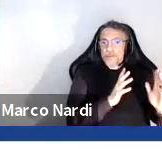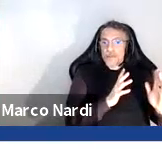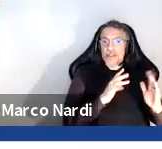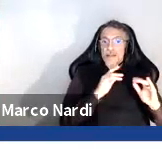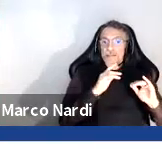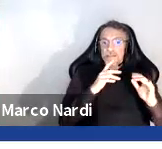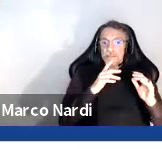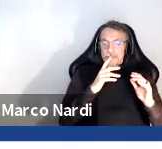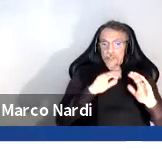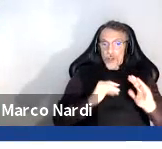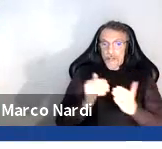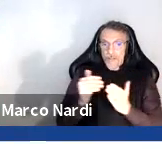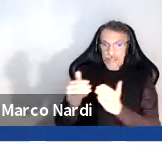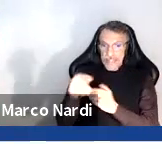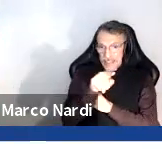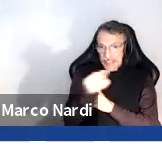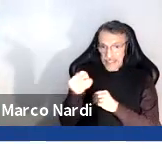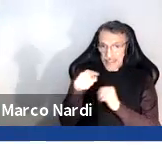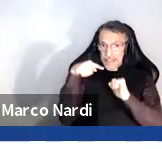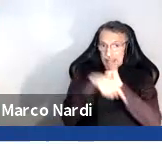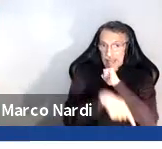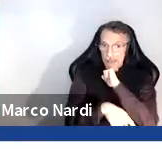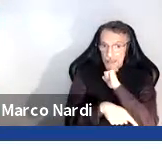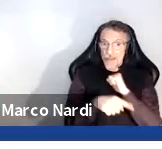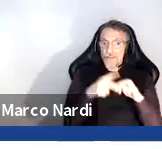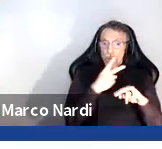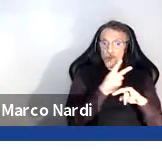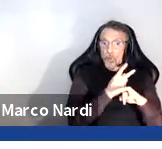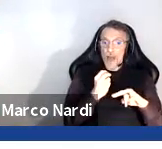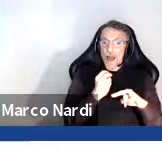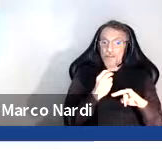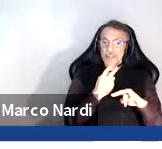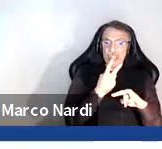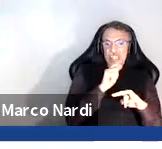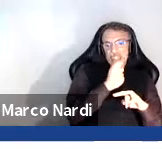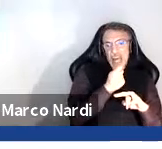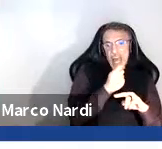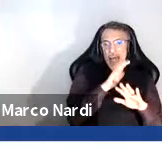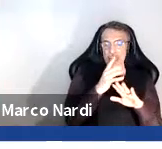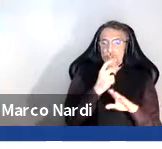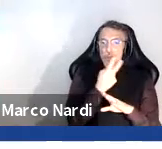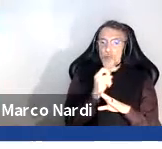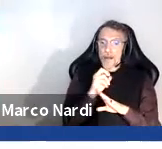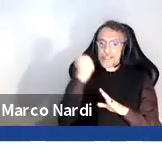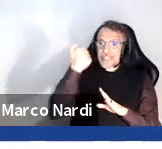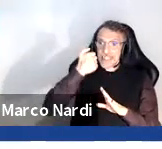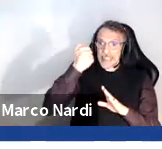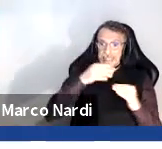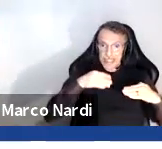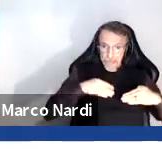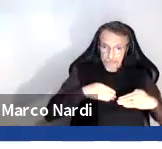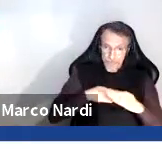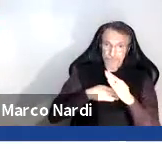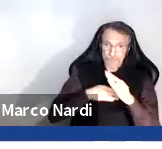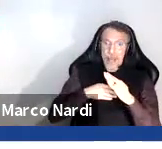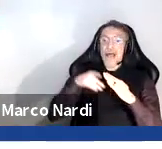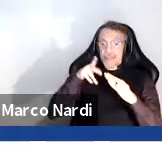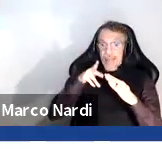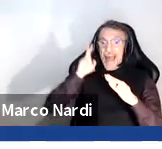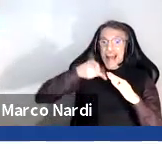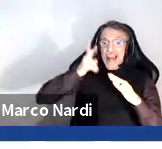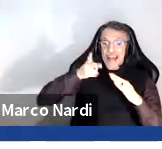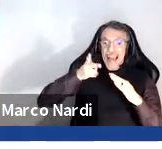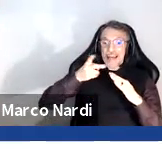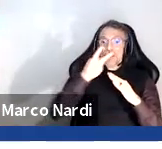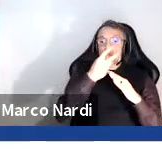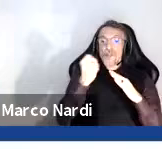debt. Okay, you see a significant increase from 2010 to 2016, and then a massive increase again